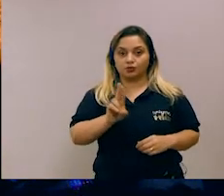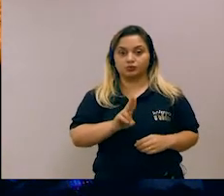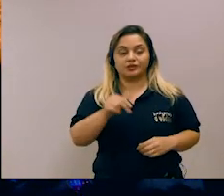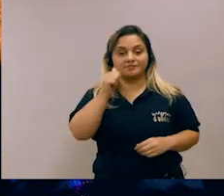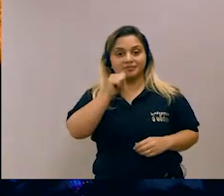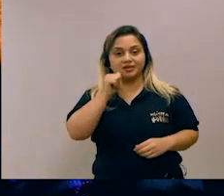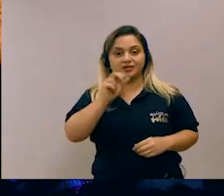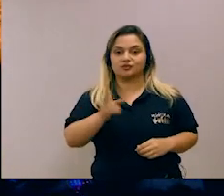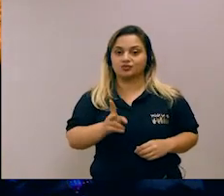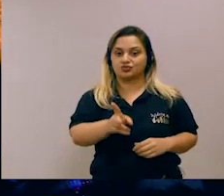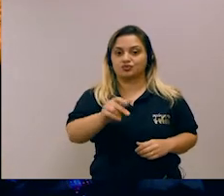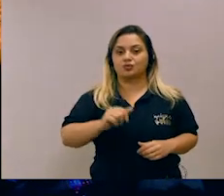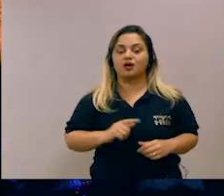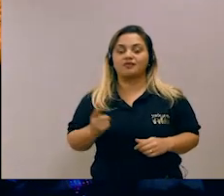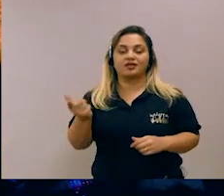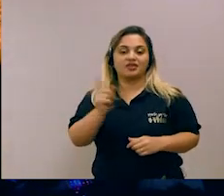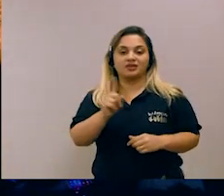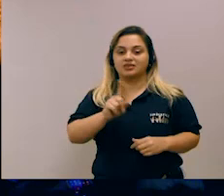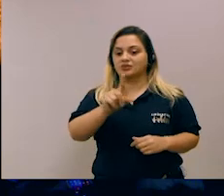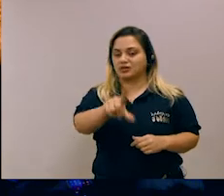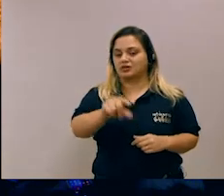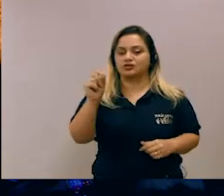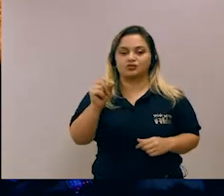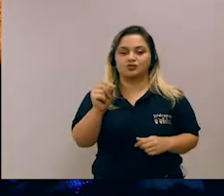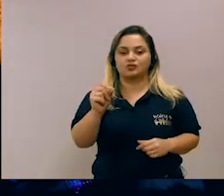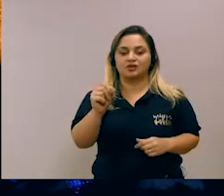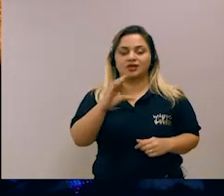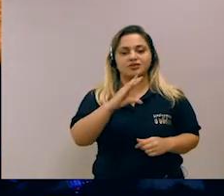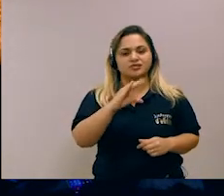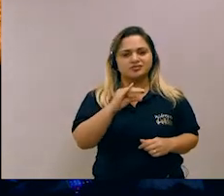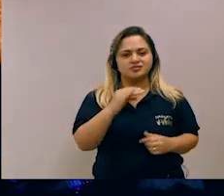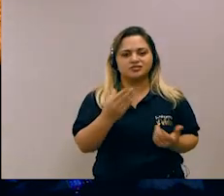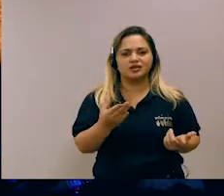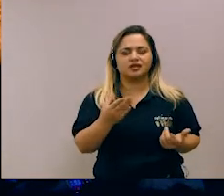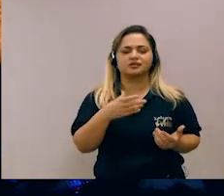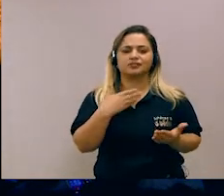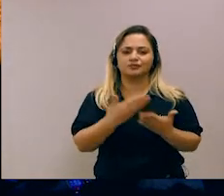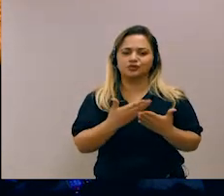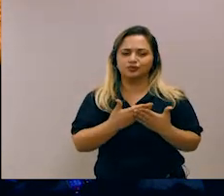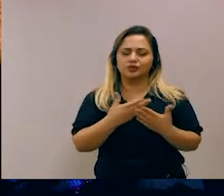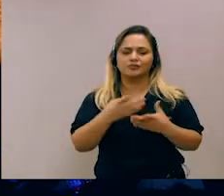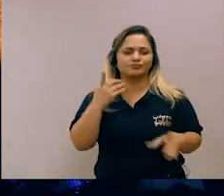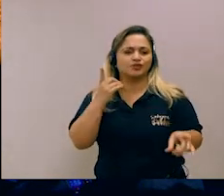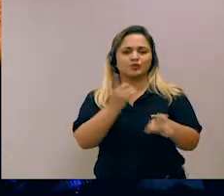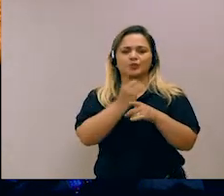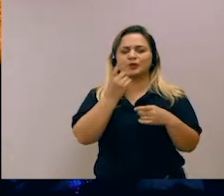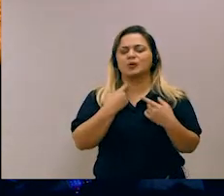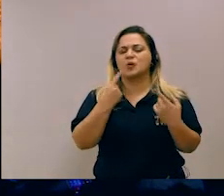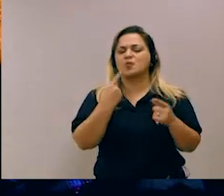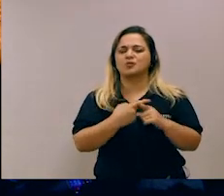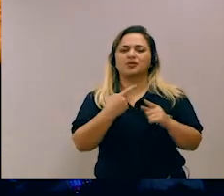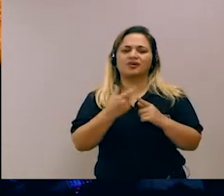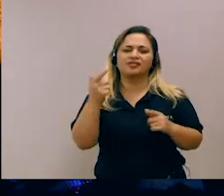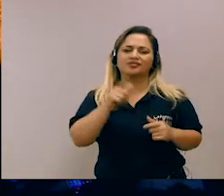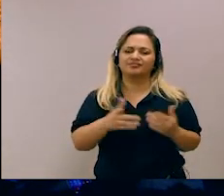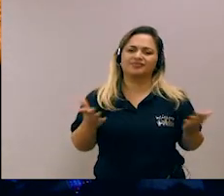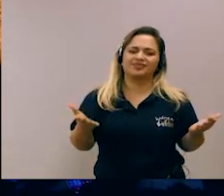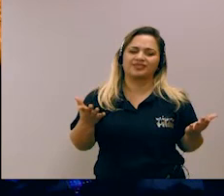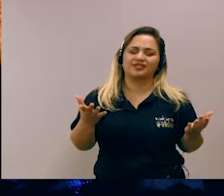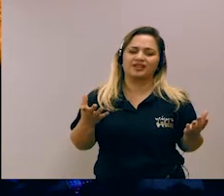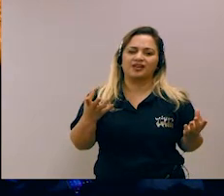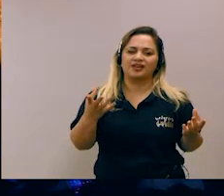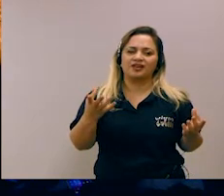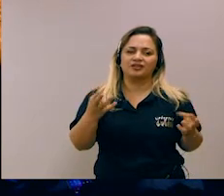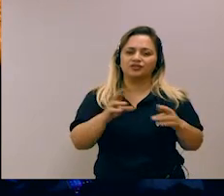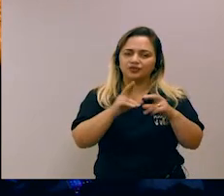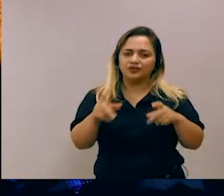When we tried to find out why it was not working, we understood that girls felt that it was unbelievably boring, they didn't get